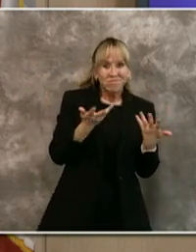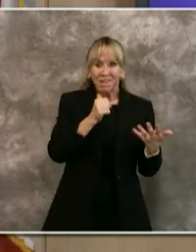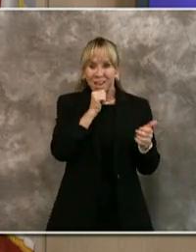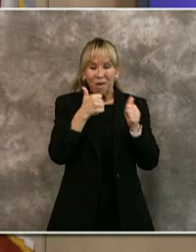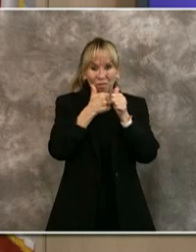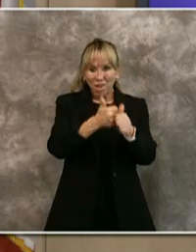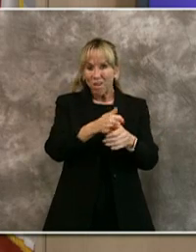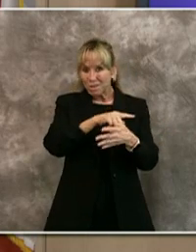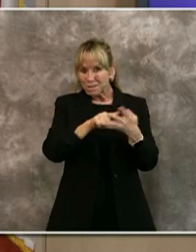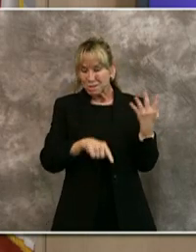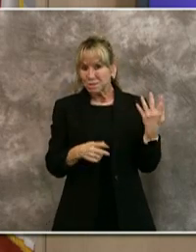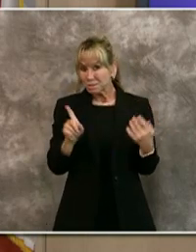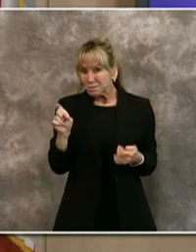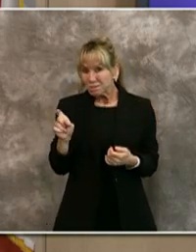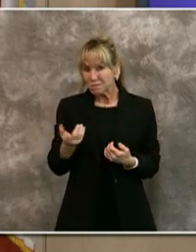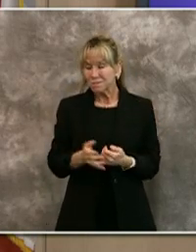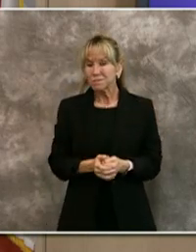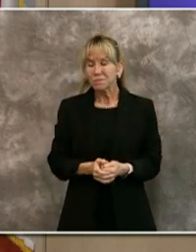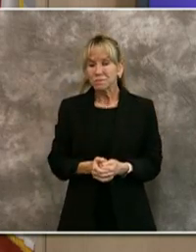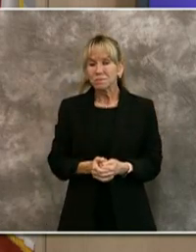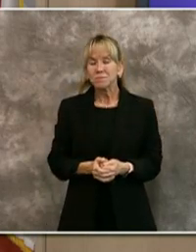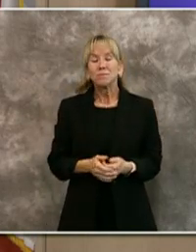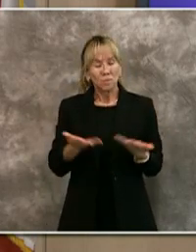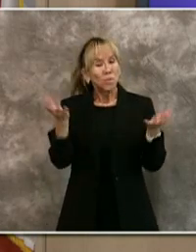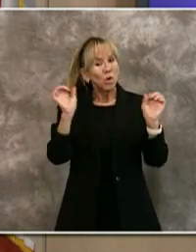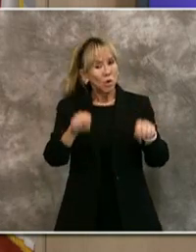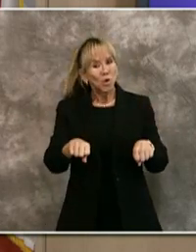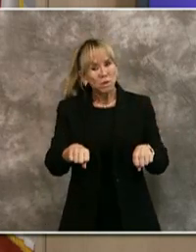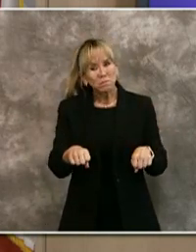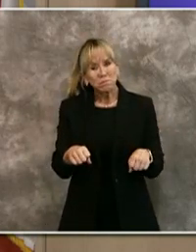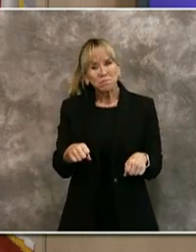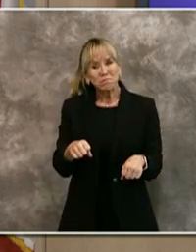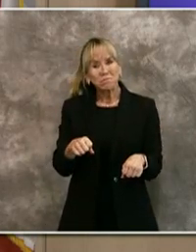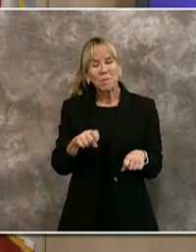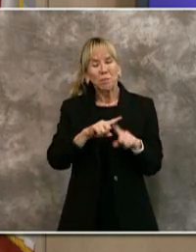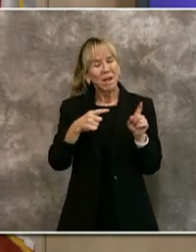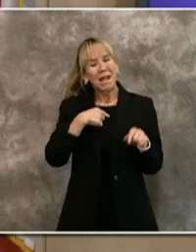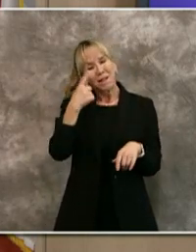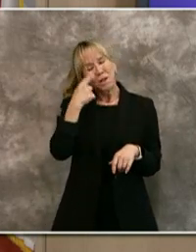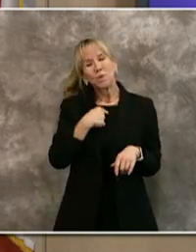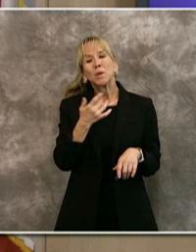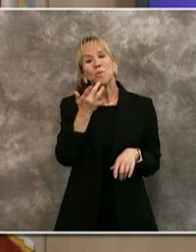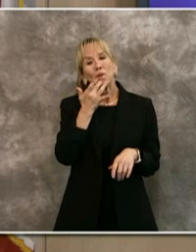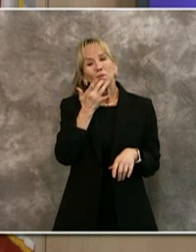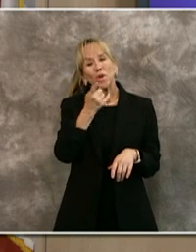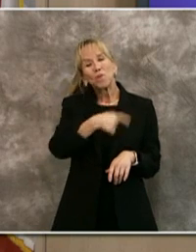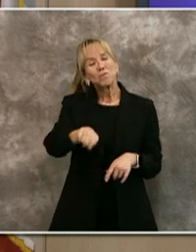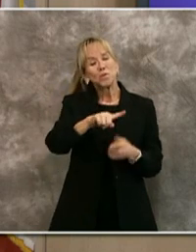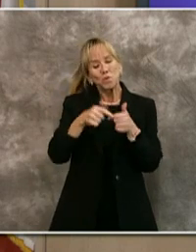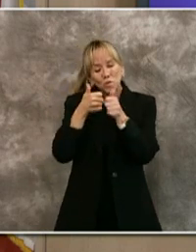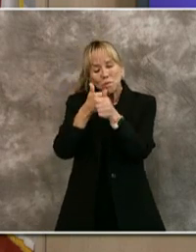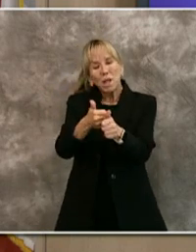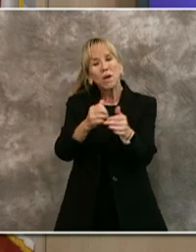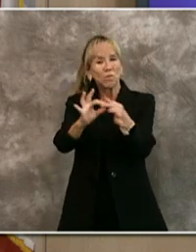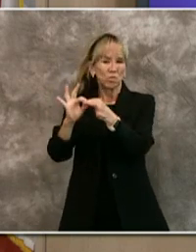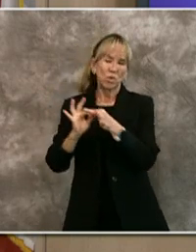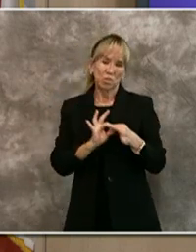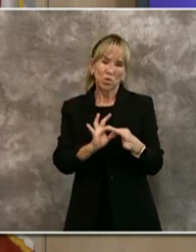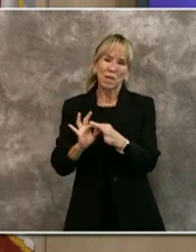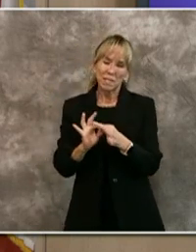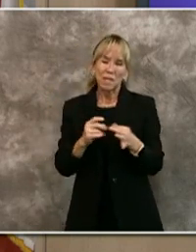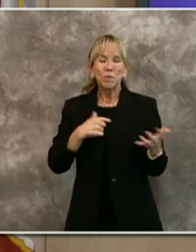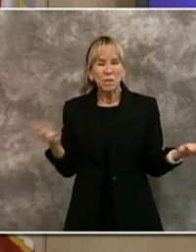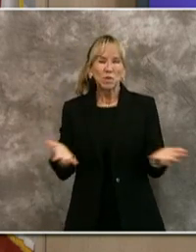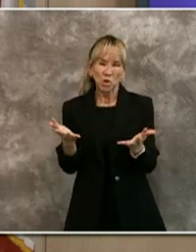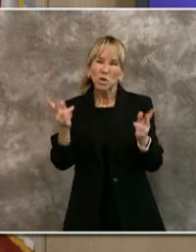enforcement currently is. We certainly could, but I think we'd rather work to just bring about compliance through cooperation and encouragement of